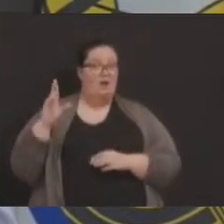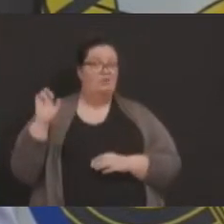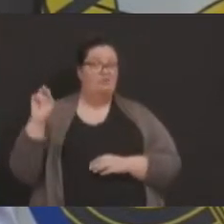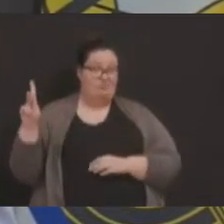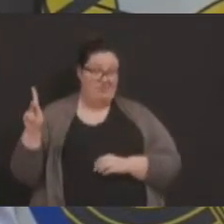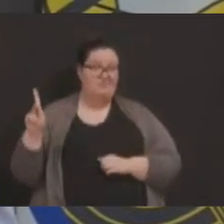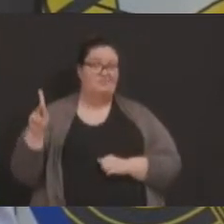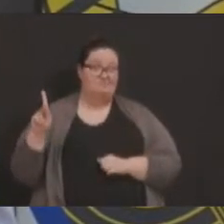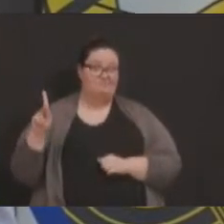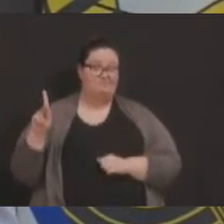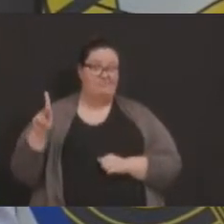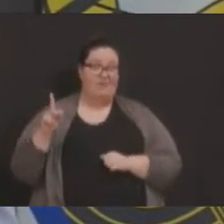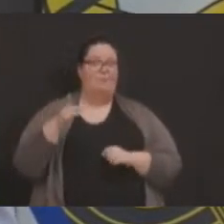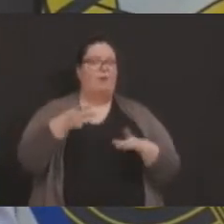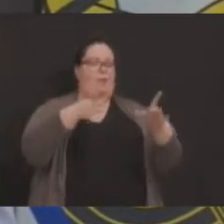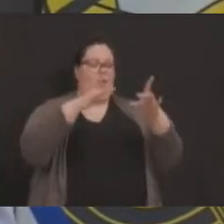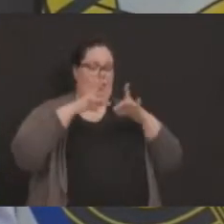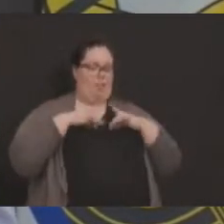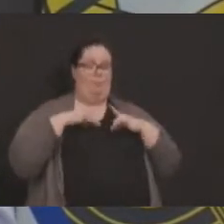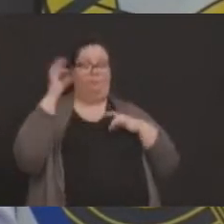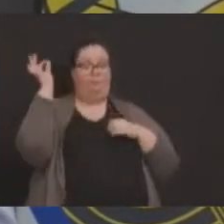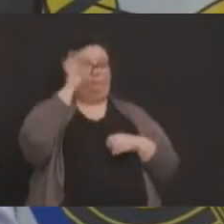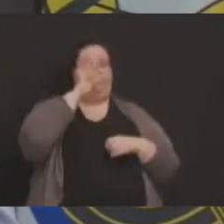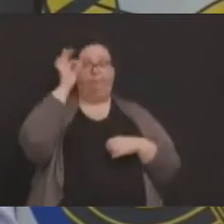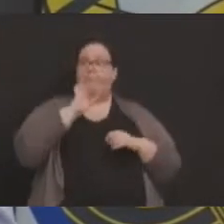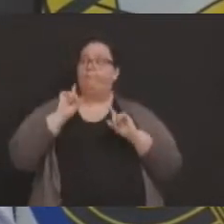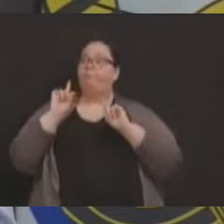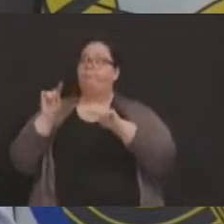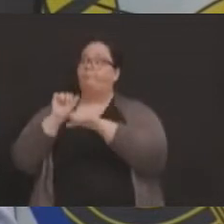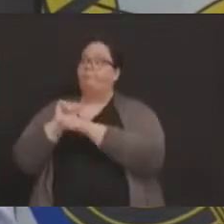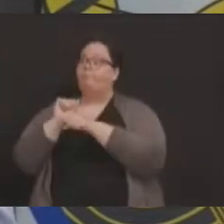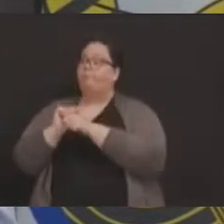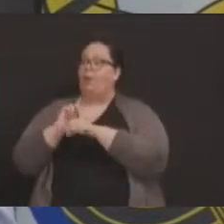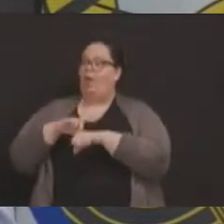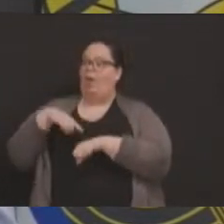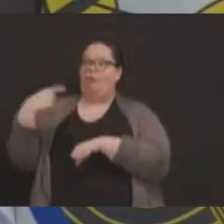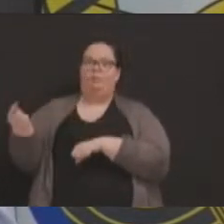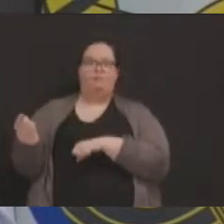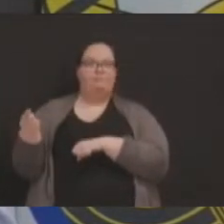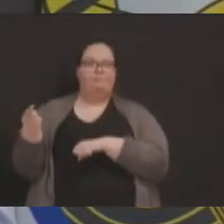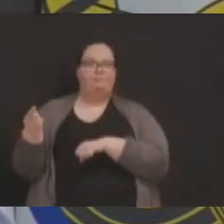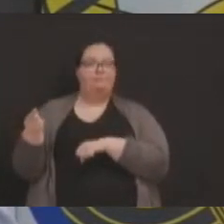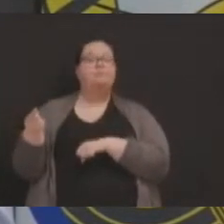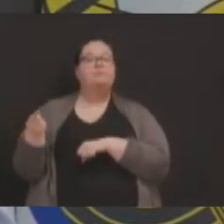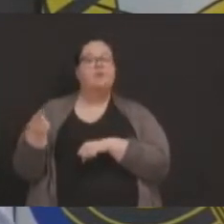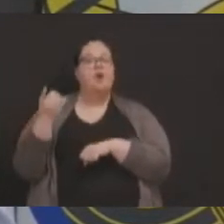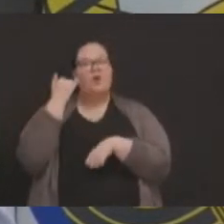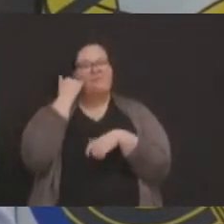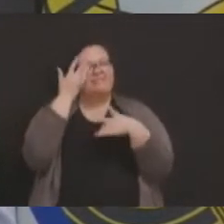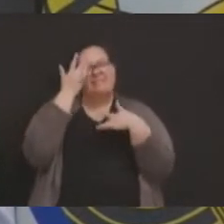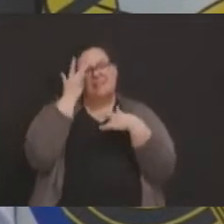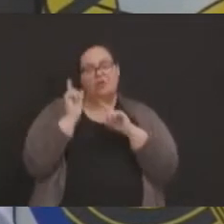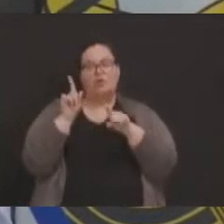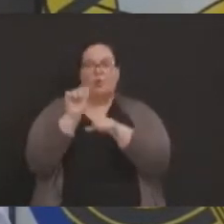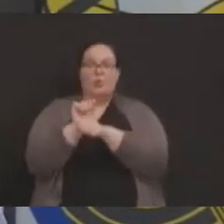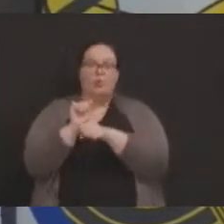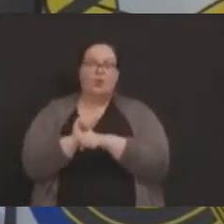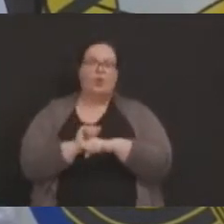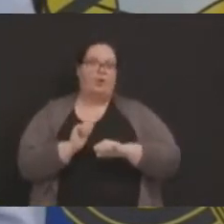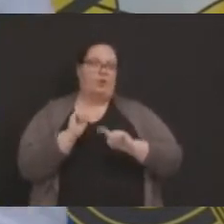workplaces, et cetera, is at risk of transmitting. So that is why we want everybody who has even mild symptoms to get